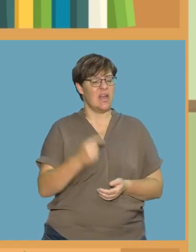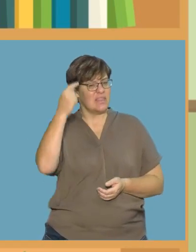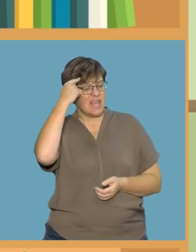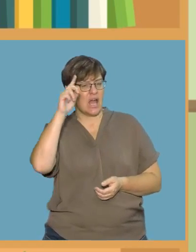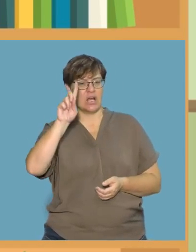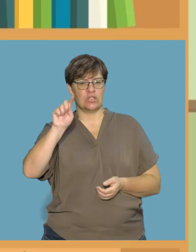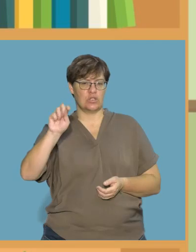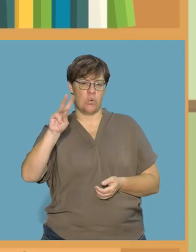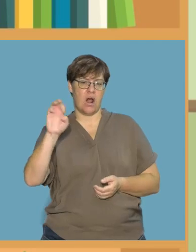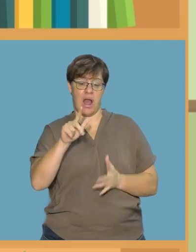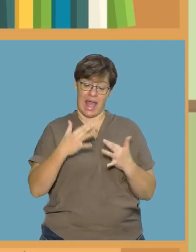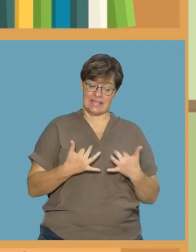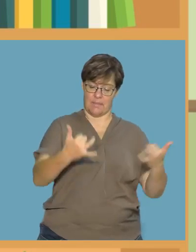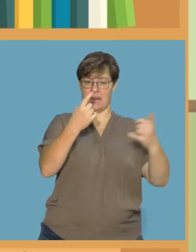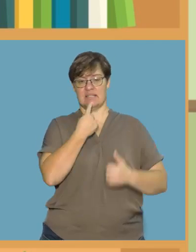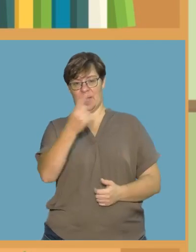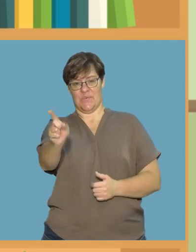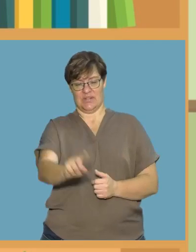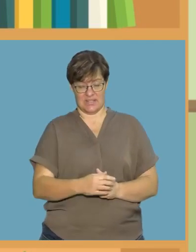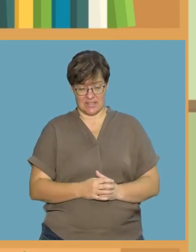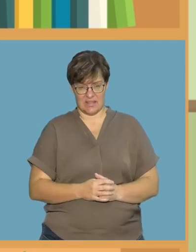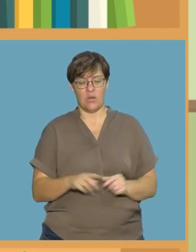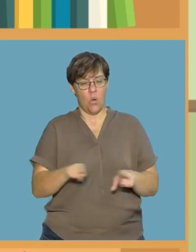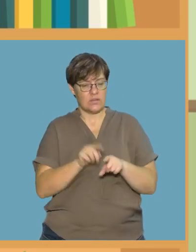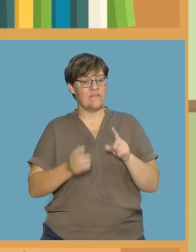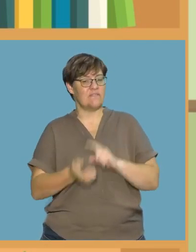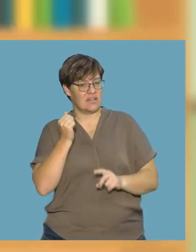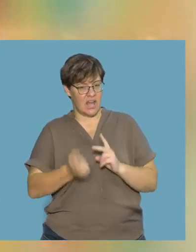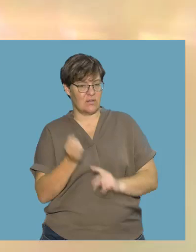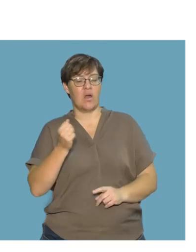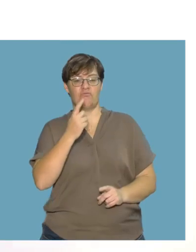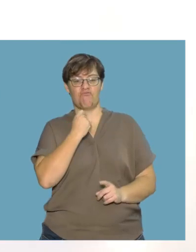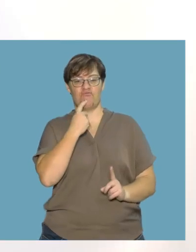at assembly. You can also find out more about the Red Cross.